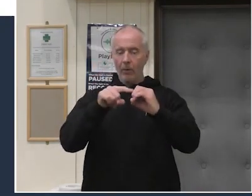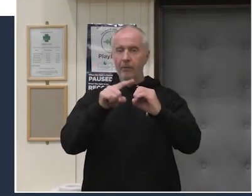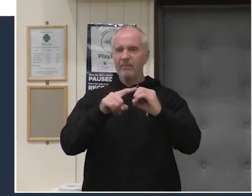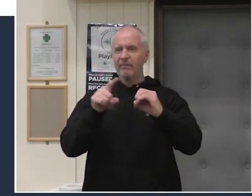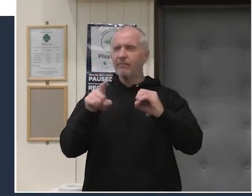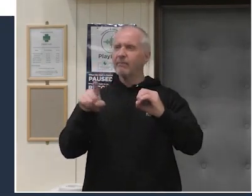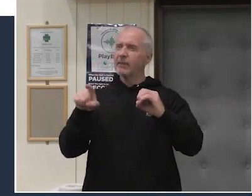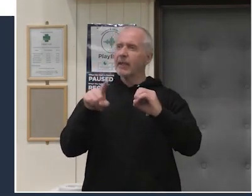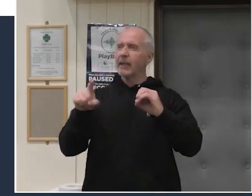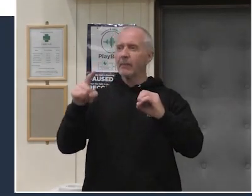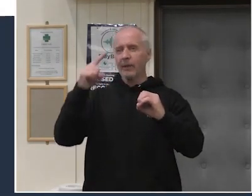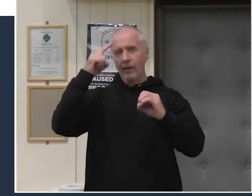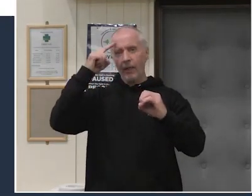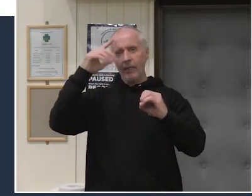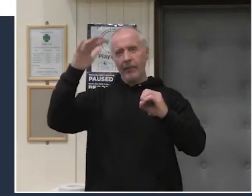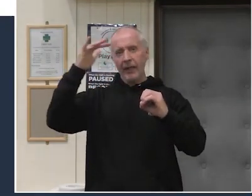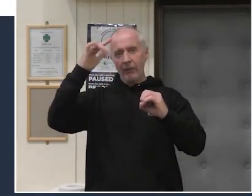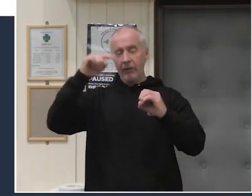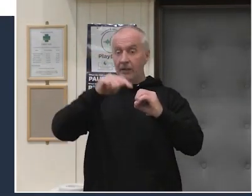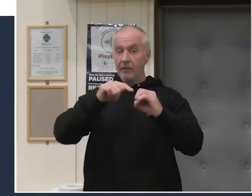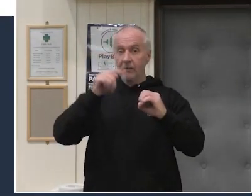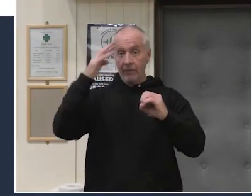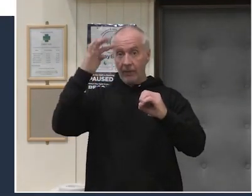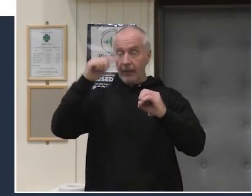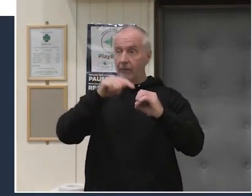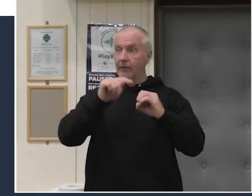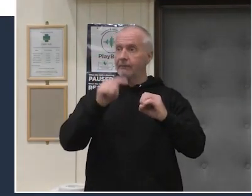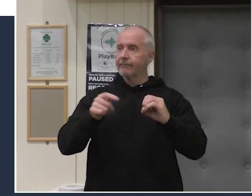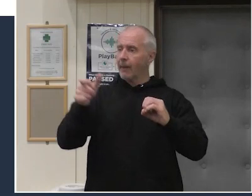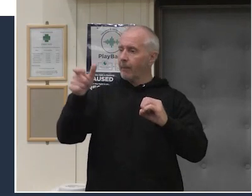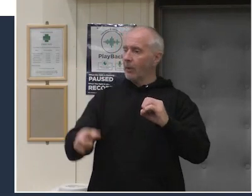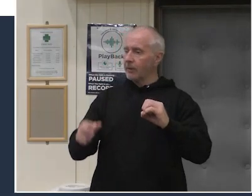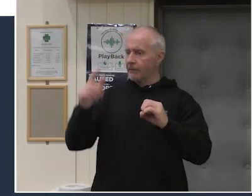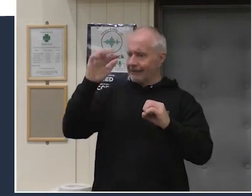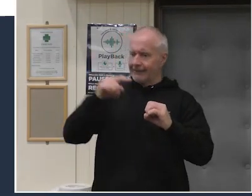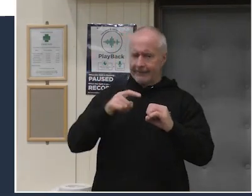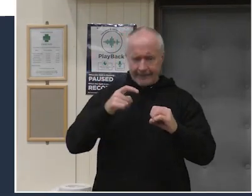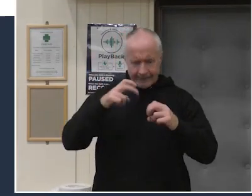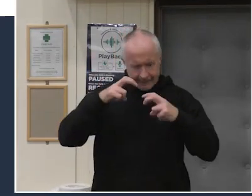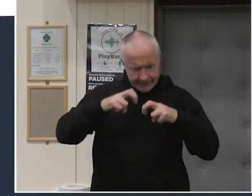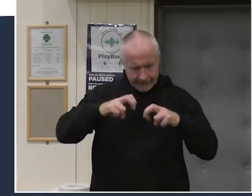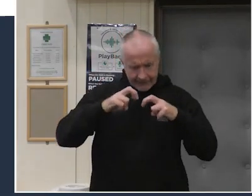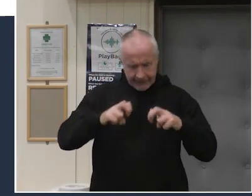because nobody else is going to actually wants to try and tackle this problem.